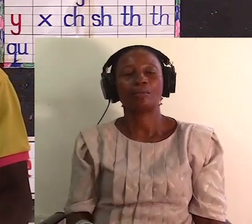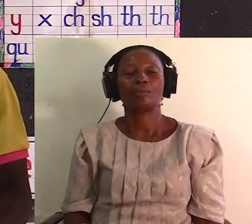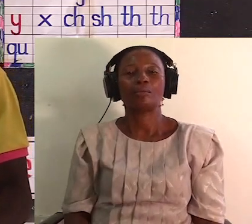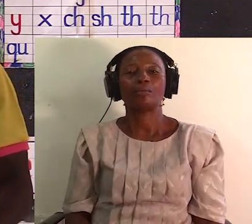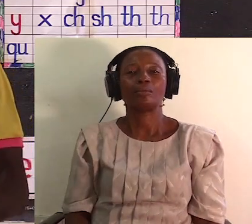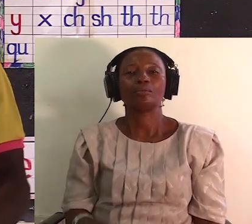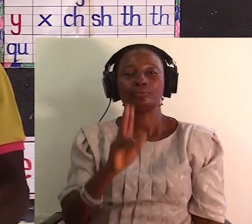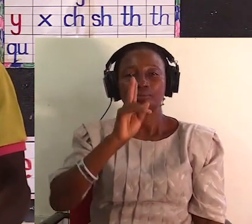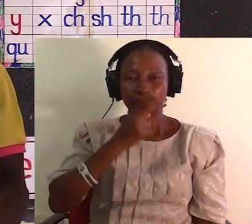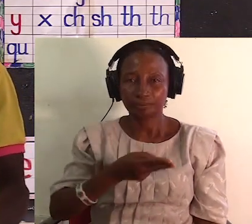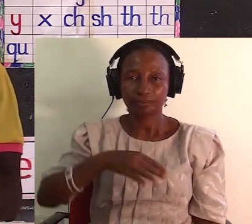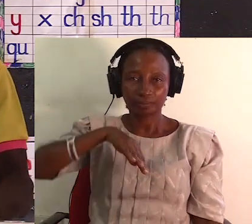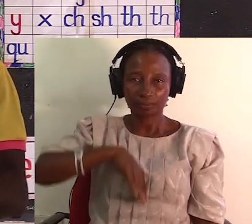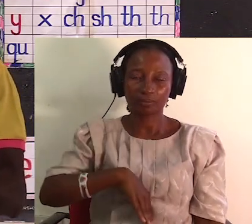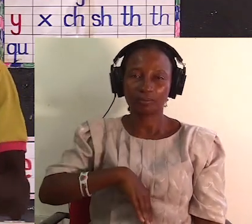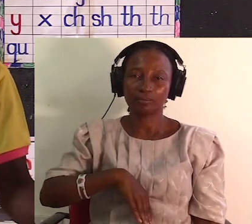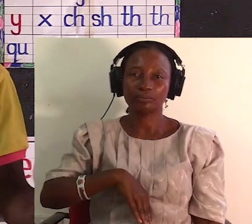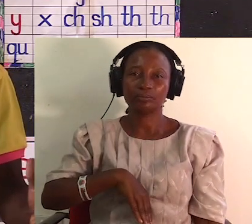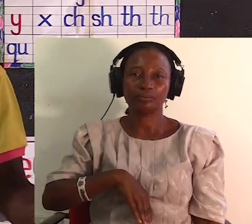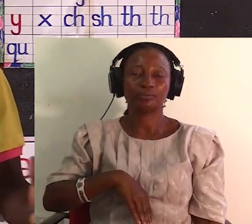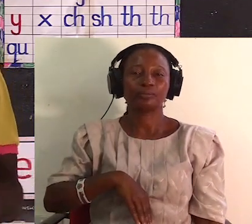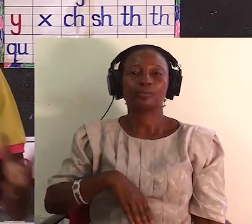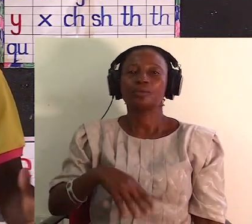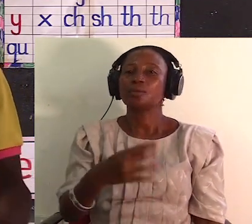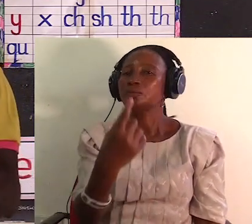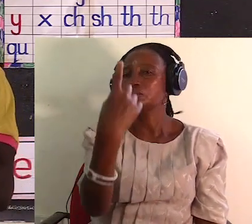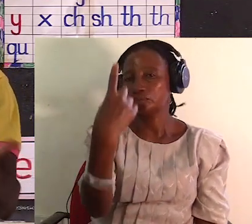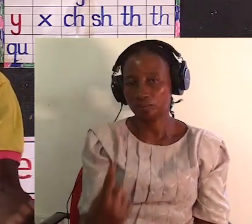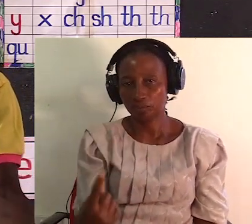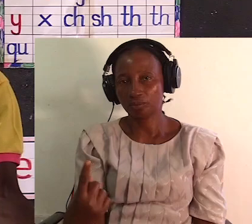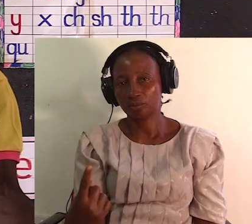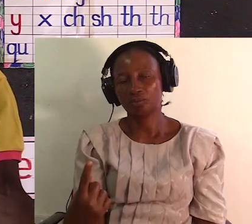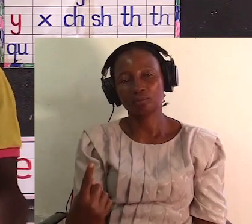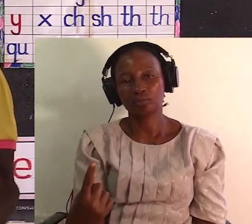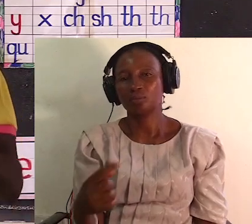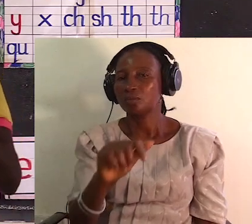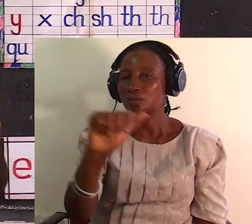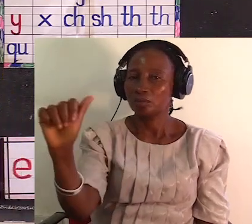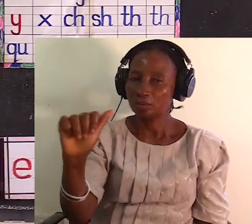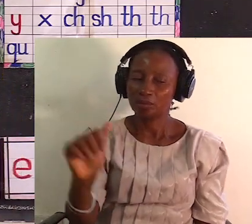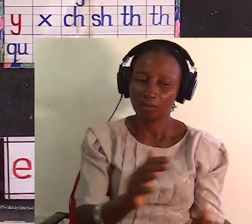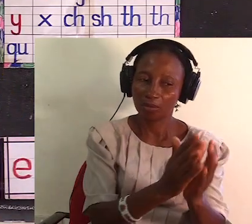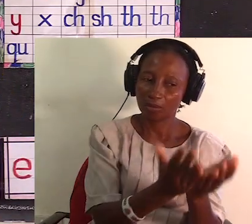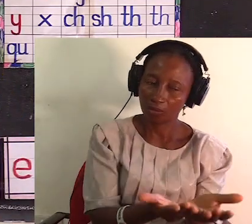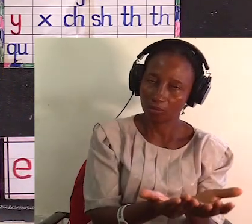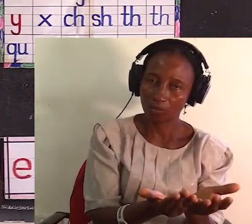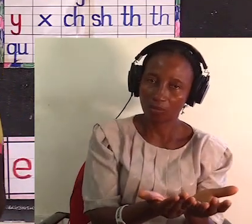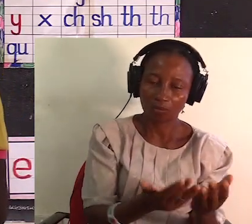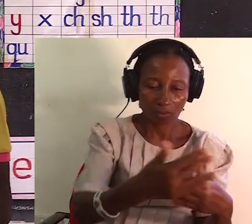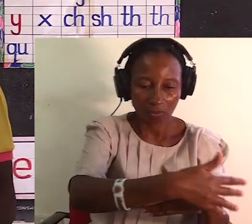can do. Try it on your own. This one, you don't even need your friend. Just open a page. As far as you can